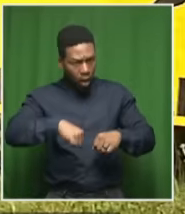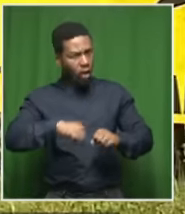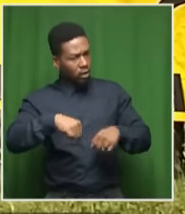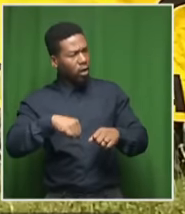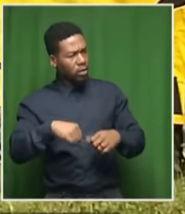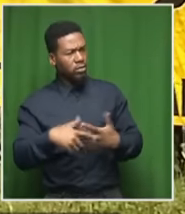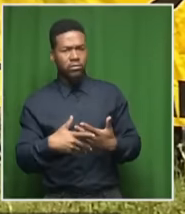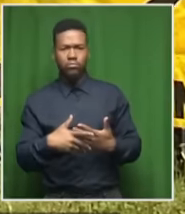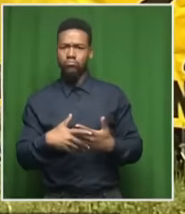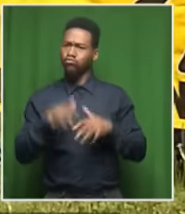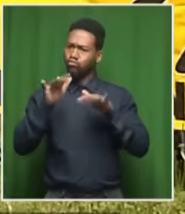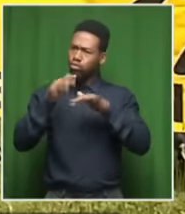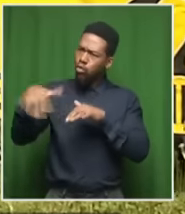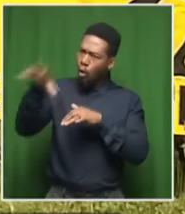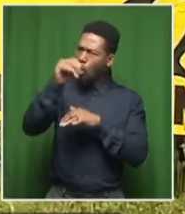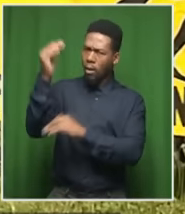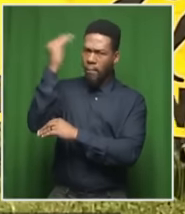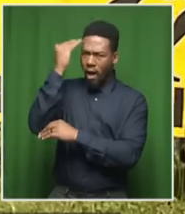the ANC, when